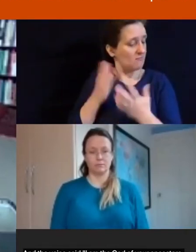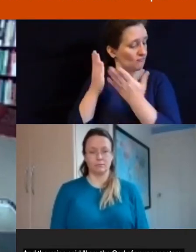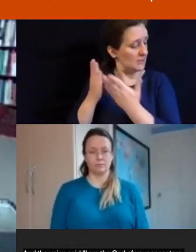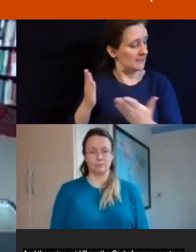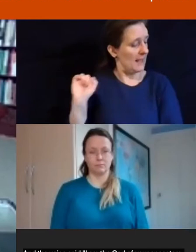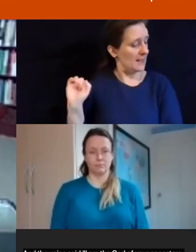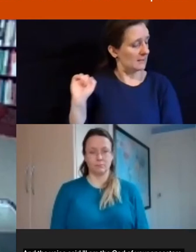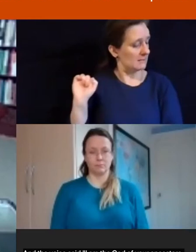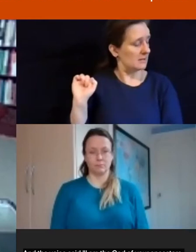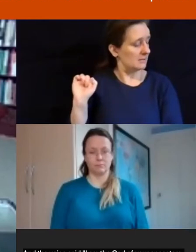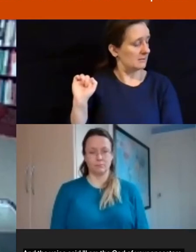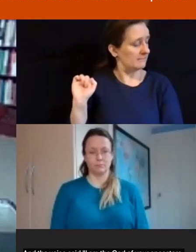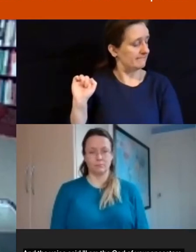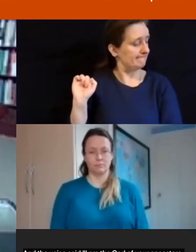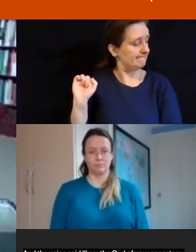respect.